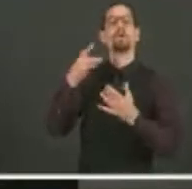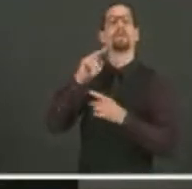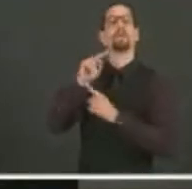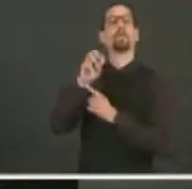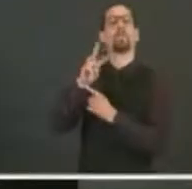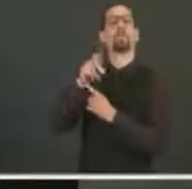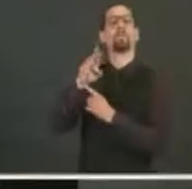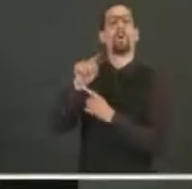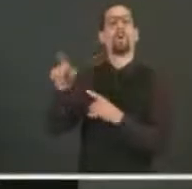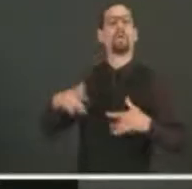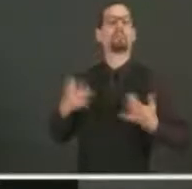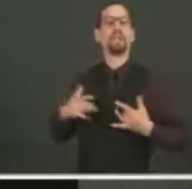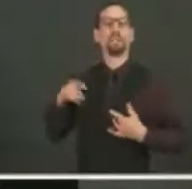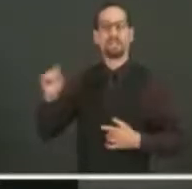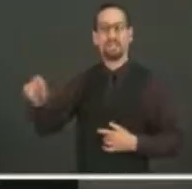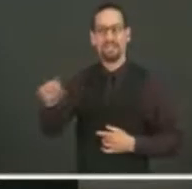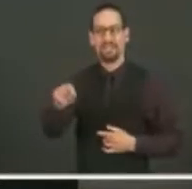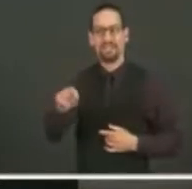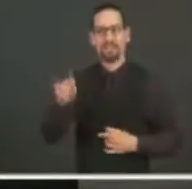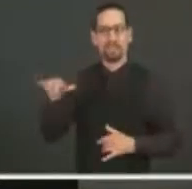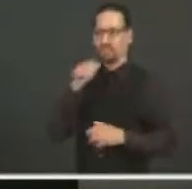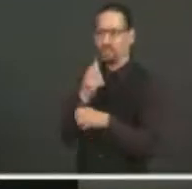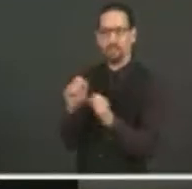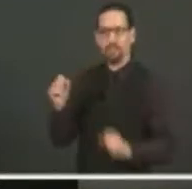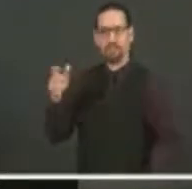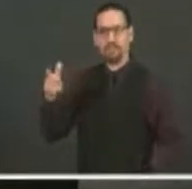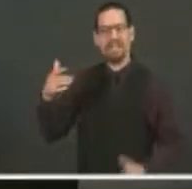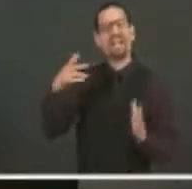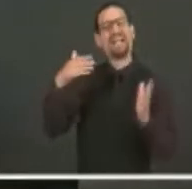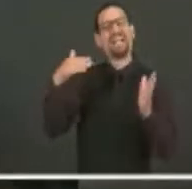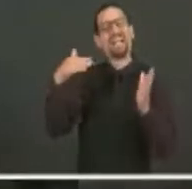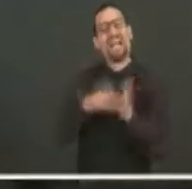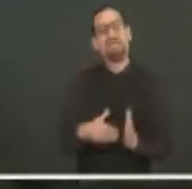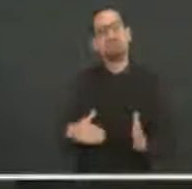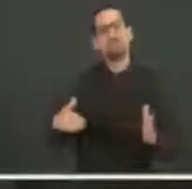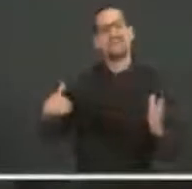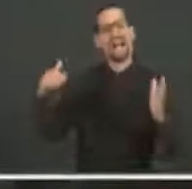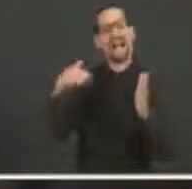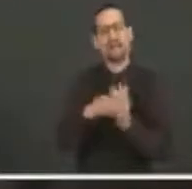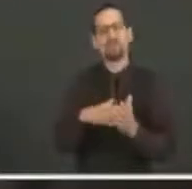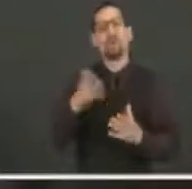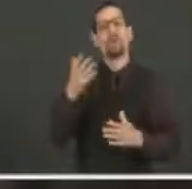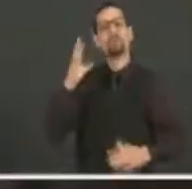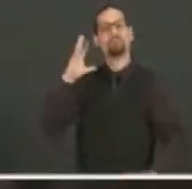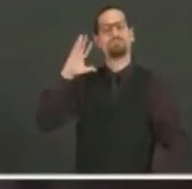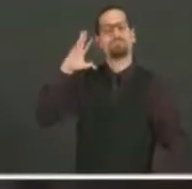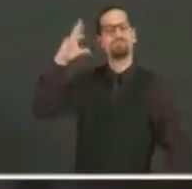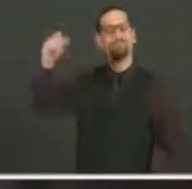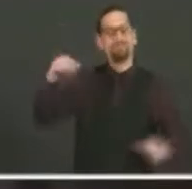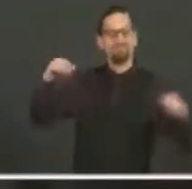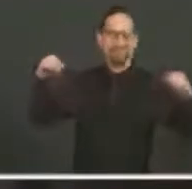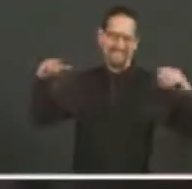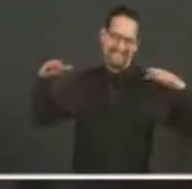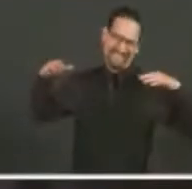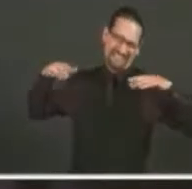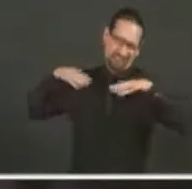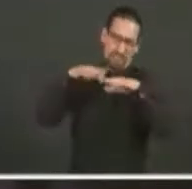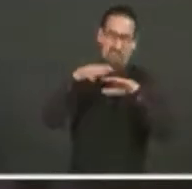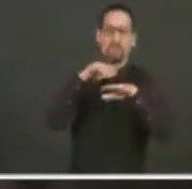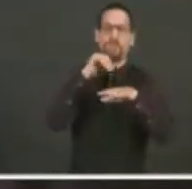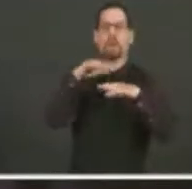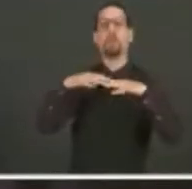absolutely not safe. I mean, those are thousands and thousands of people close together for hours at a